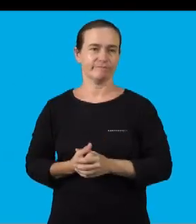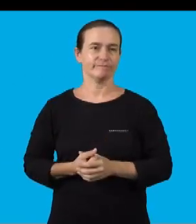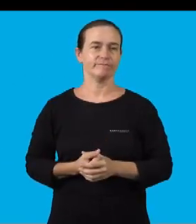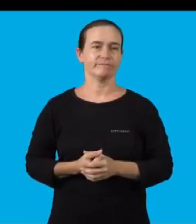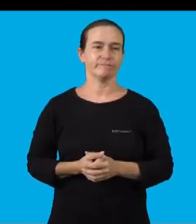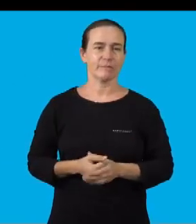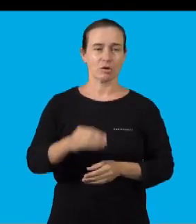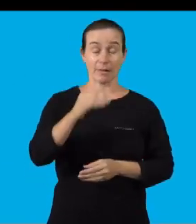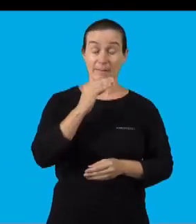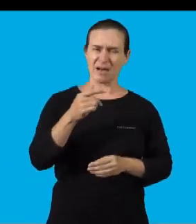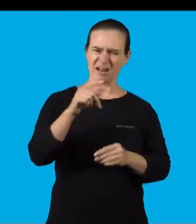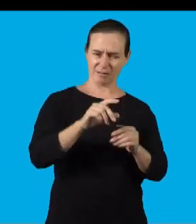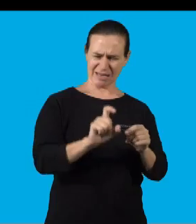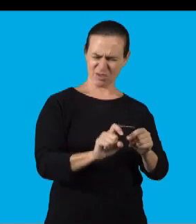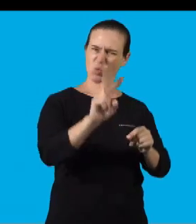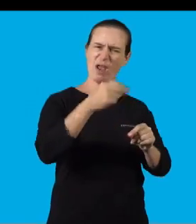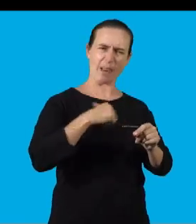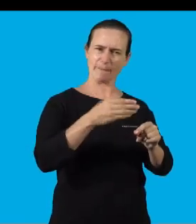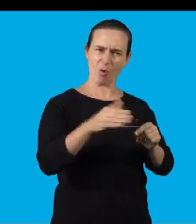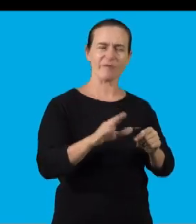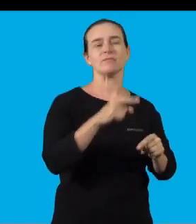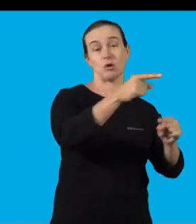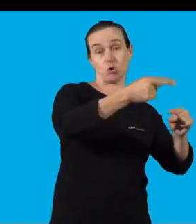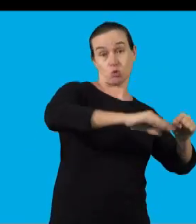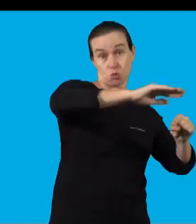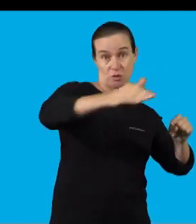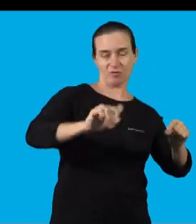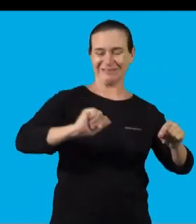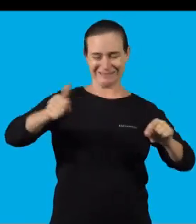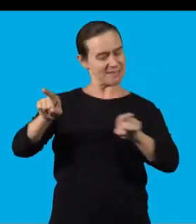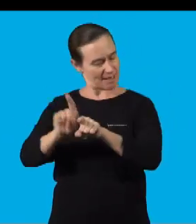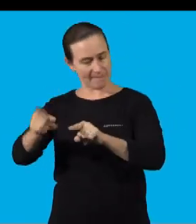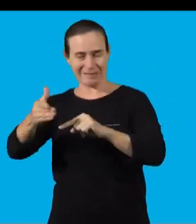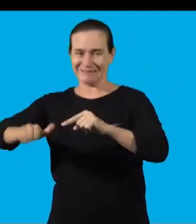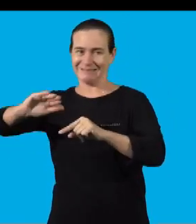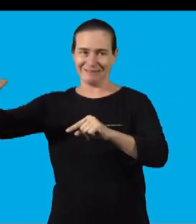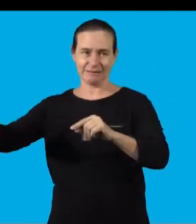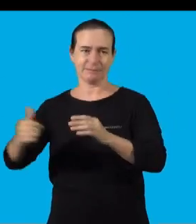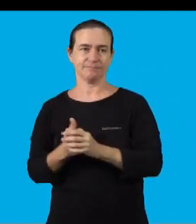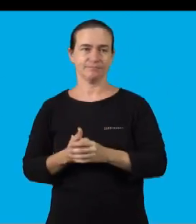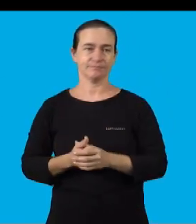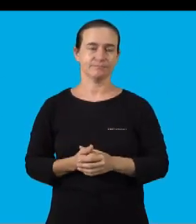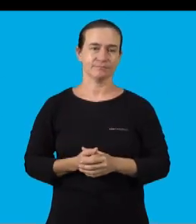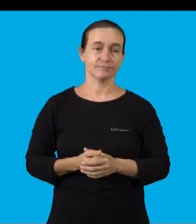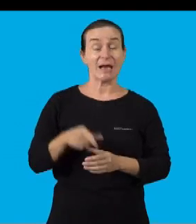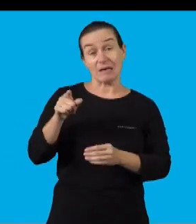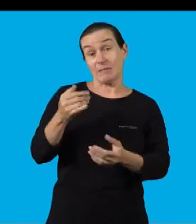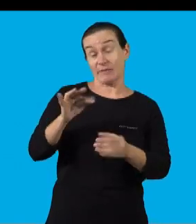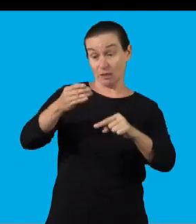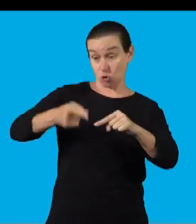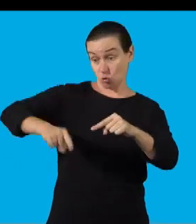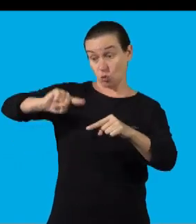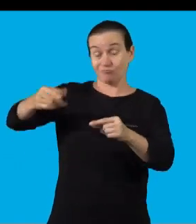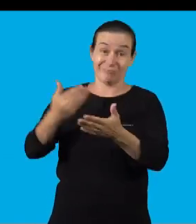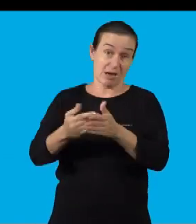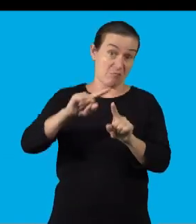going to square root both sides, and that is going to give us x. But remember, when we introduce a square root, there's a possibility